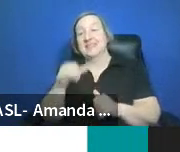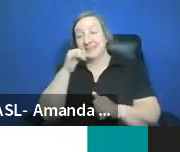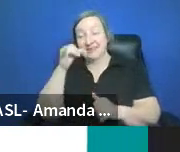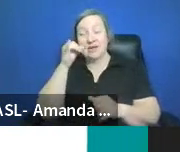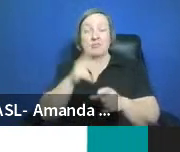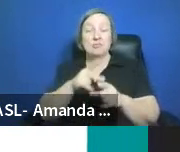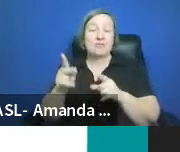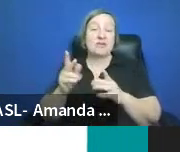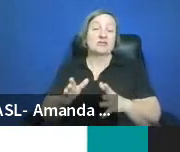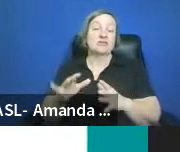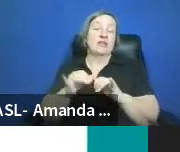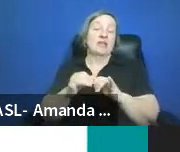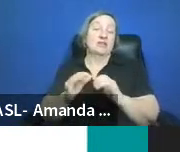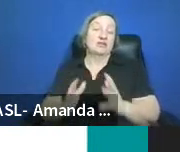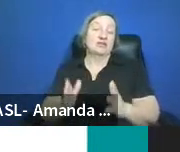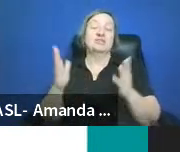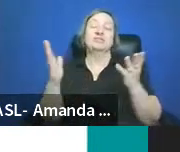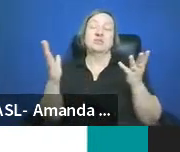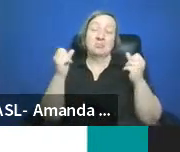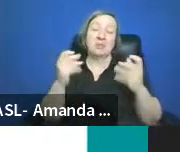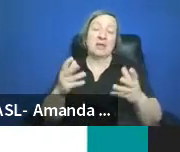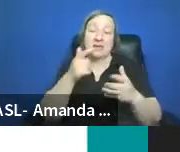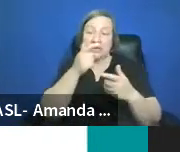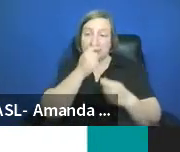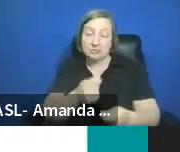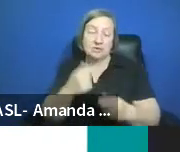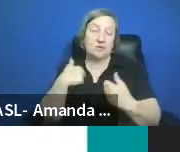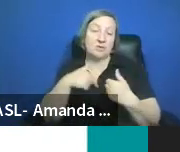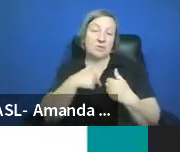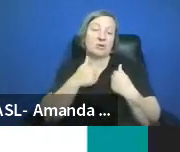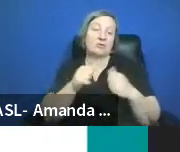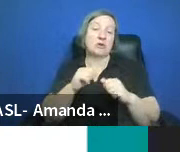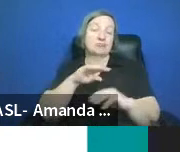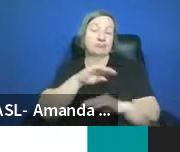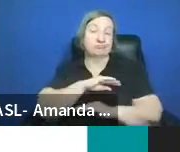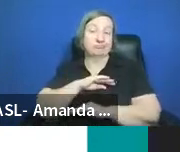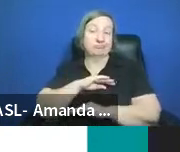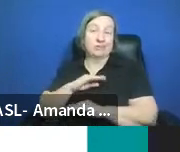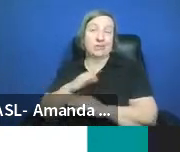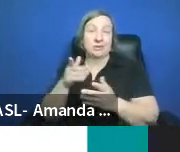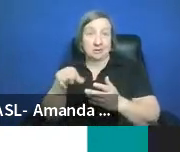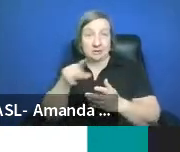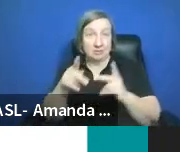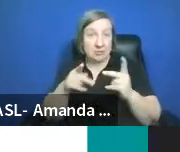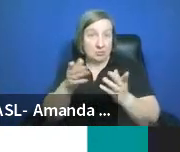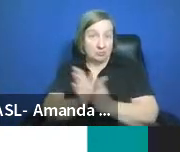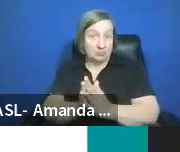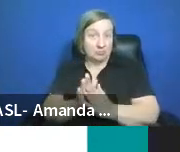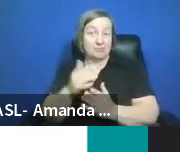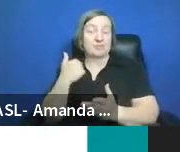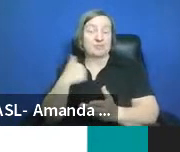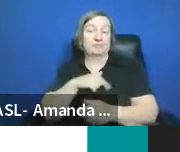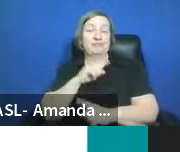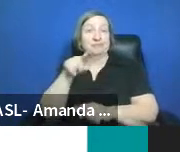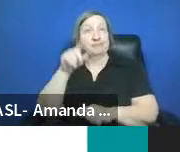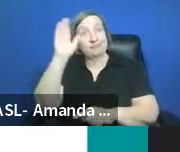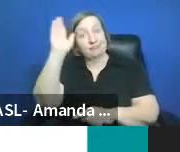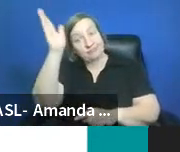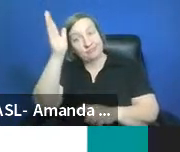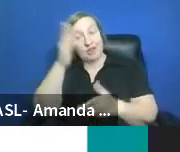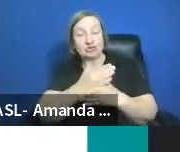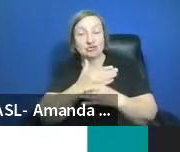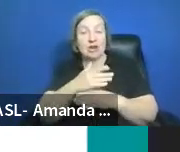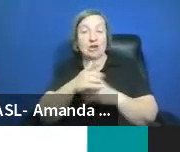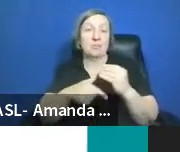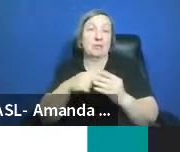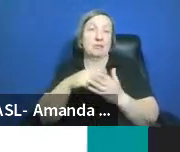of Oregon. So there's a lot of interest, and we're trying to make sure that we satisfy requests and get out and share information about the